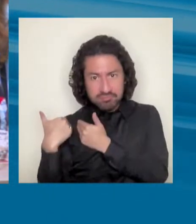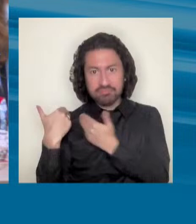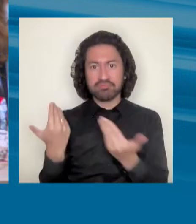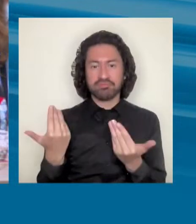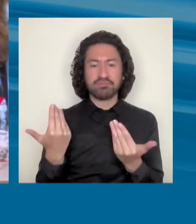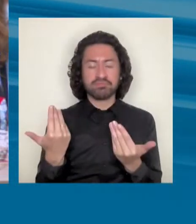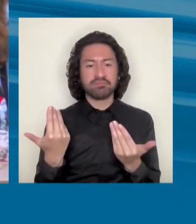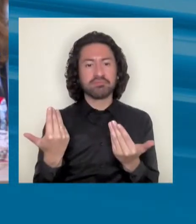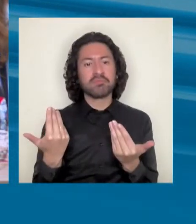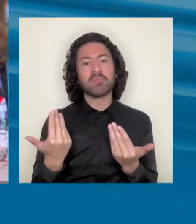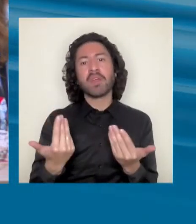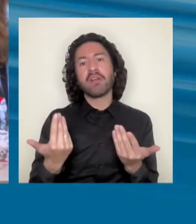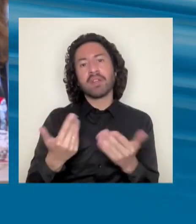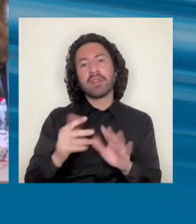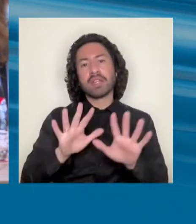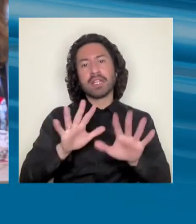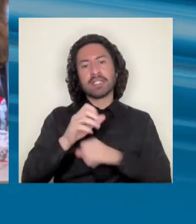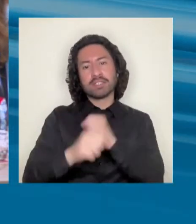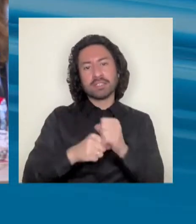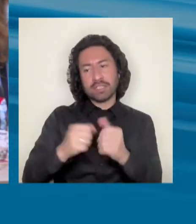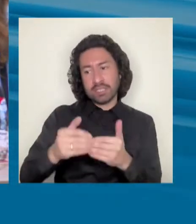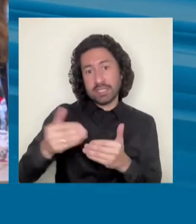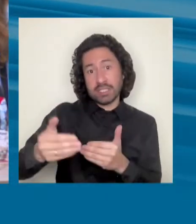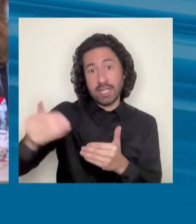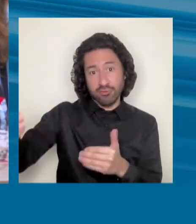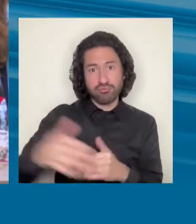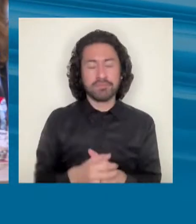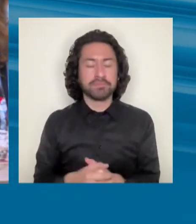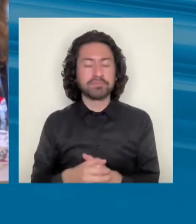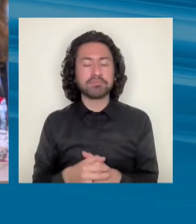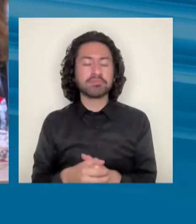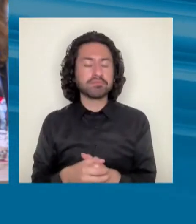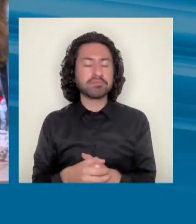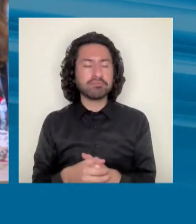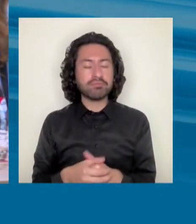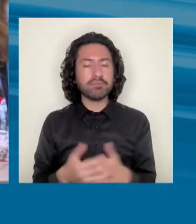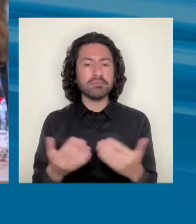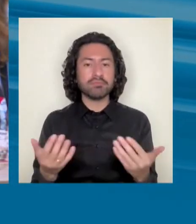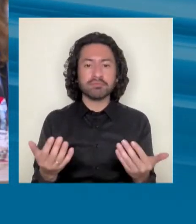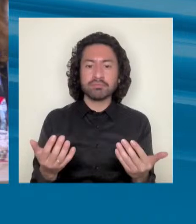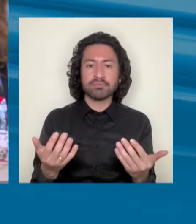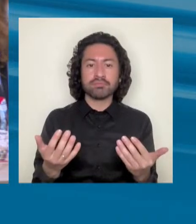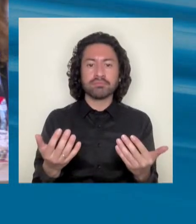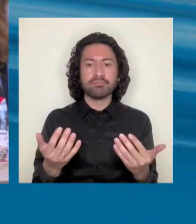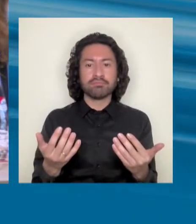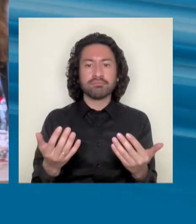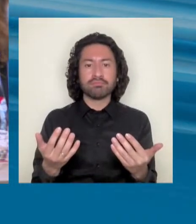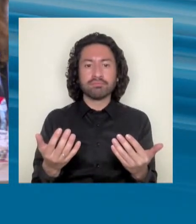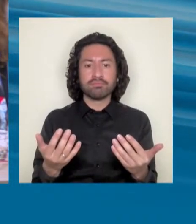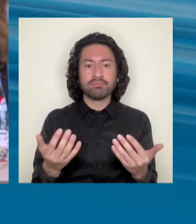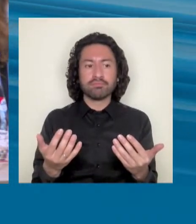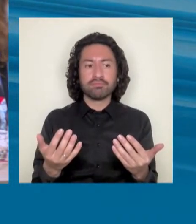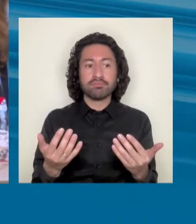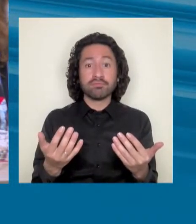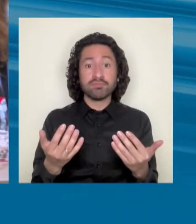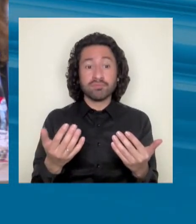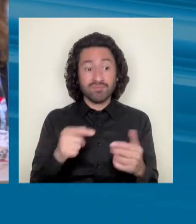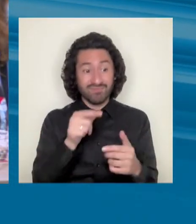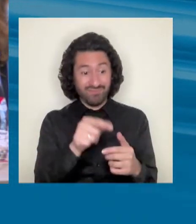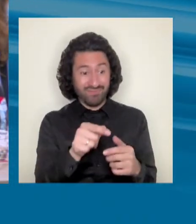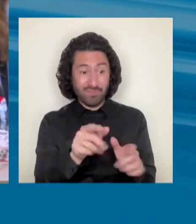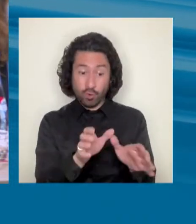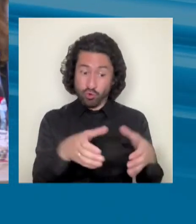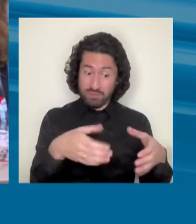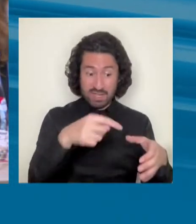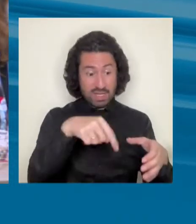It was clearly identified and articulated during the recently held Caribbean Development Corporation Committee's meeting that in the Caribbean we are